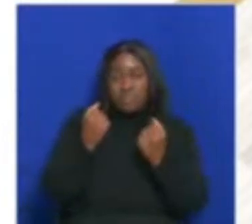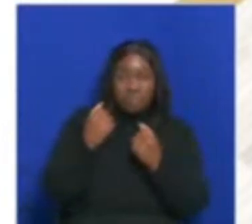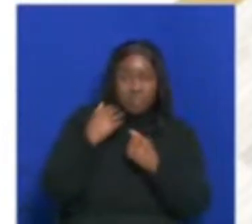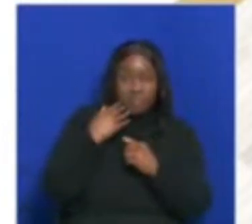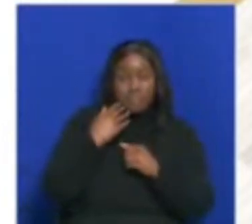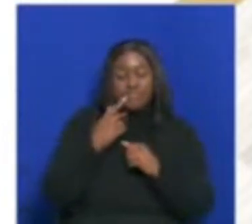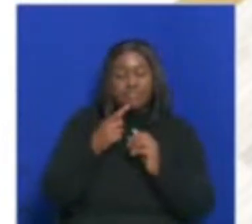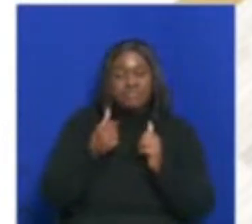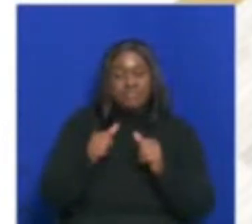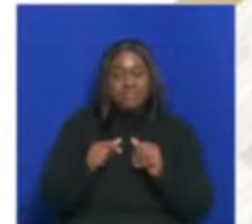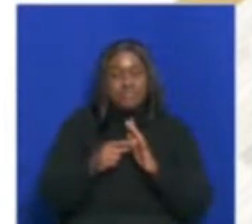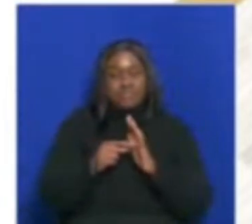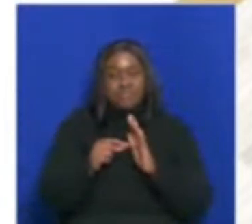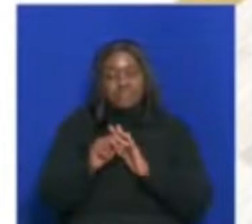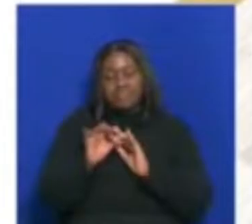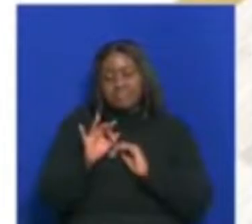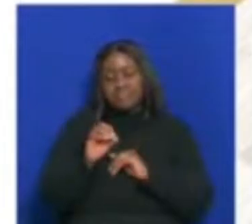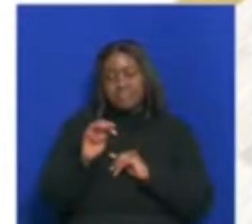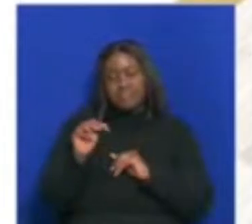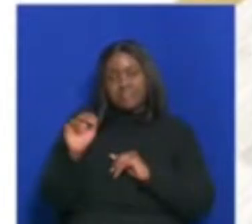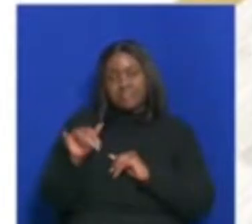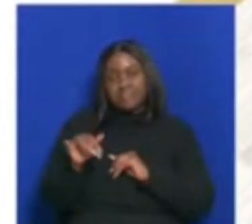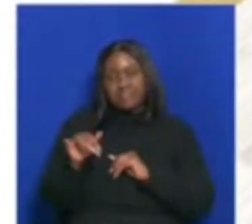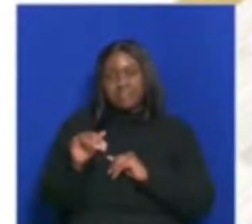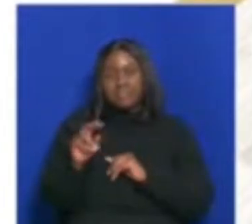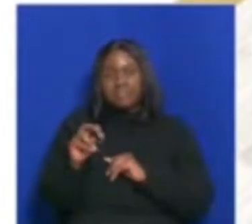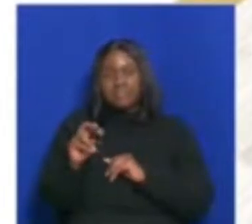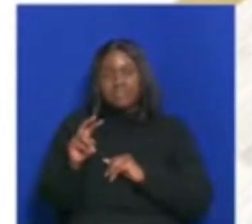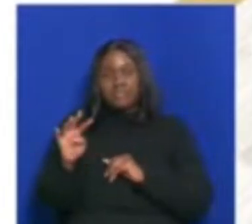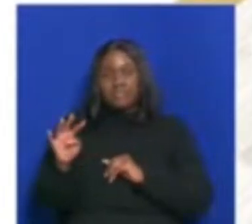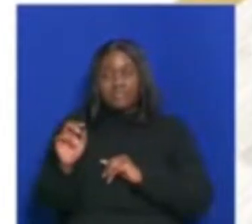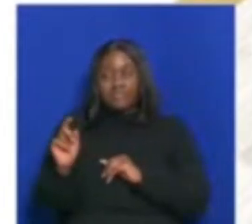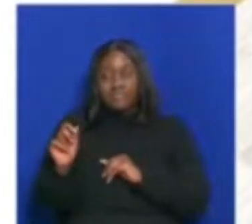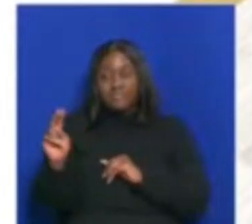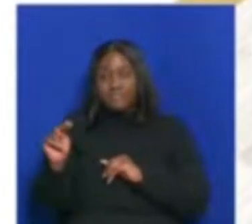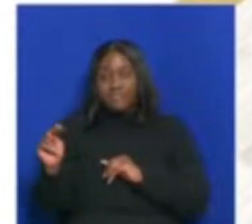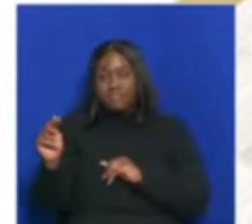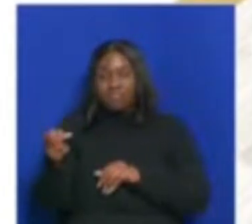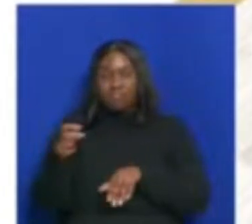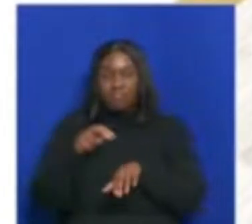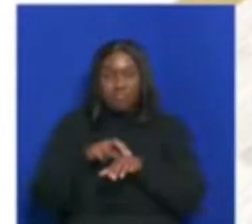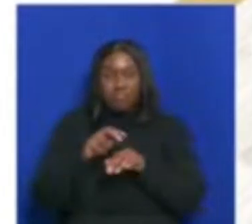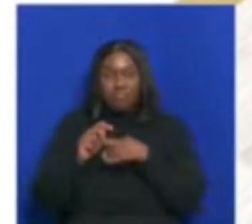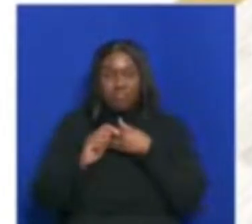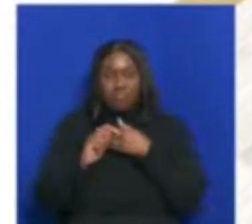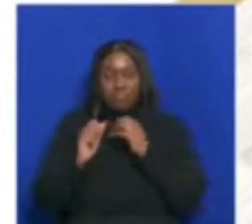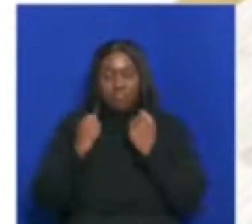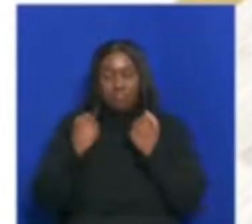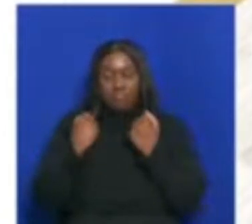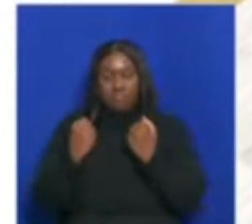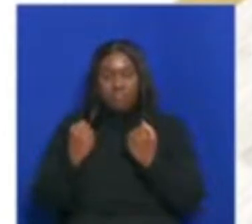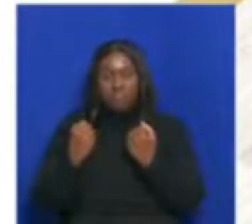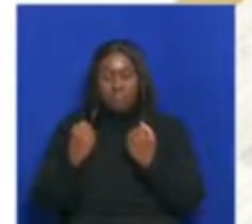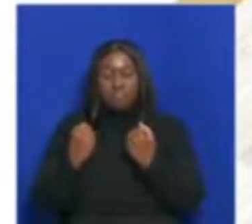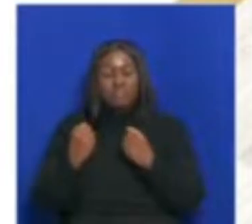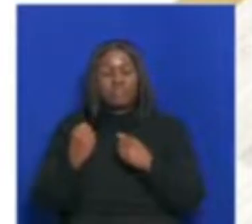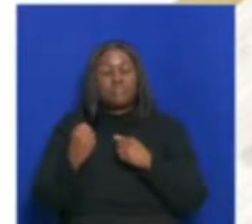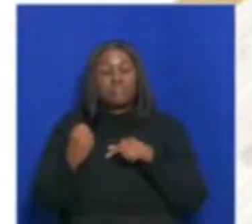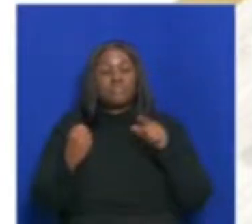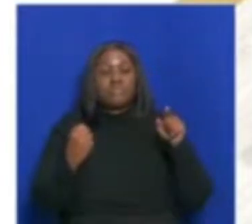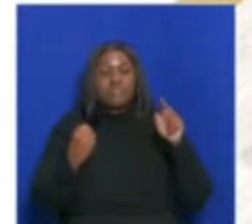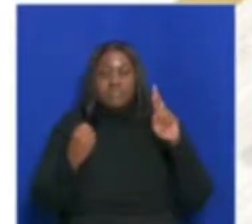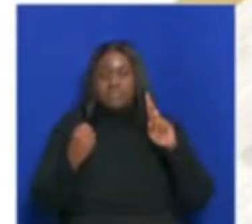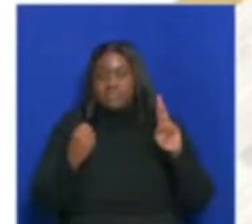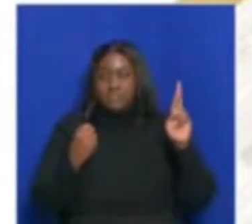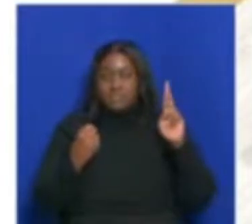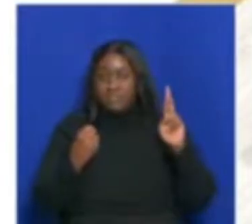Mr. Ngobo left his estate in his Fortuner vehicle, and Captain Rodriguez was informed that the Fortuner was leaving the